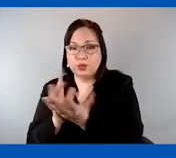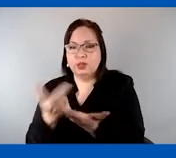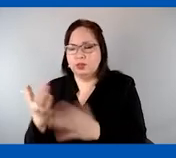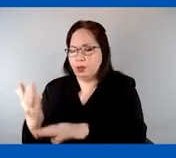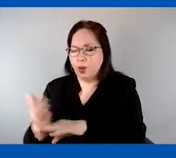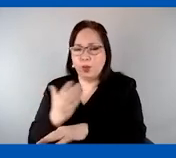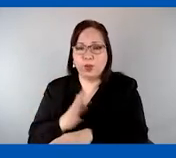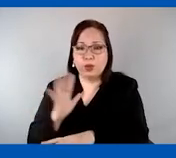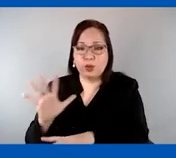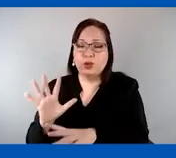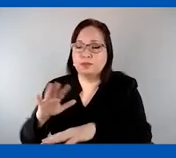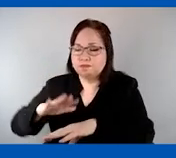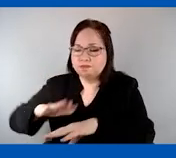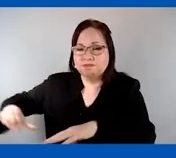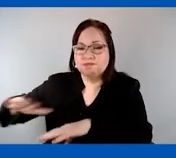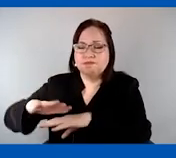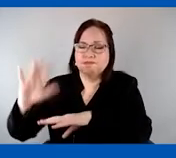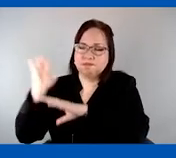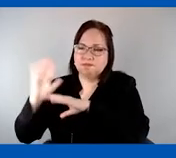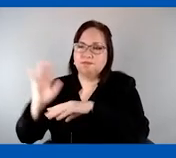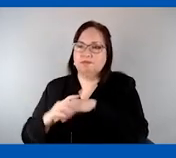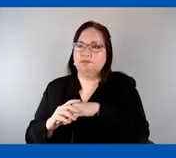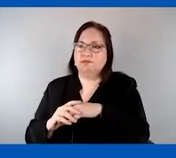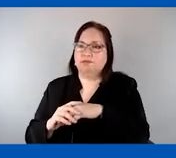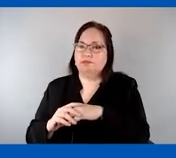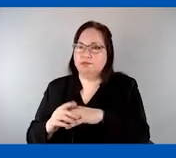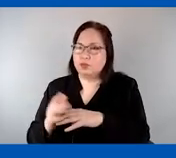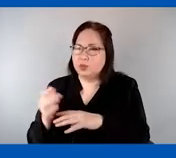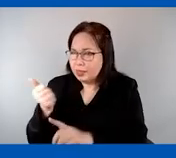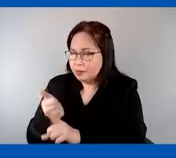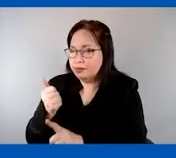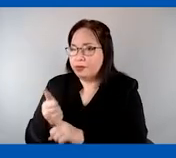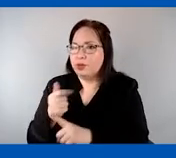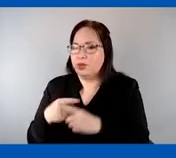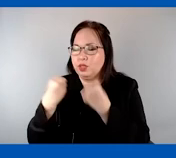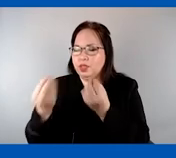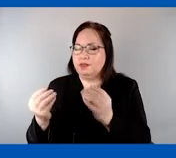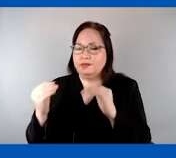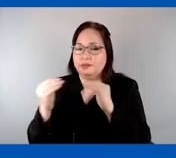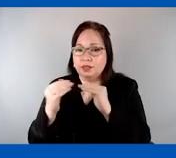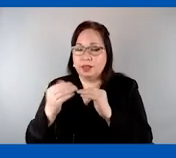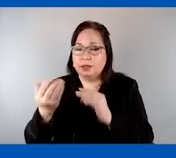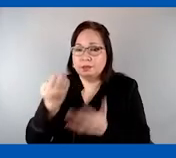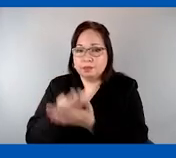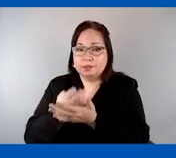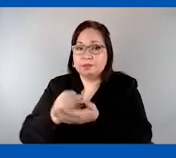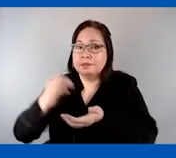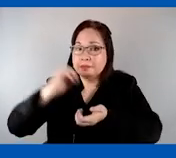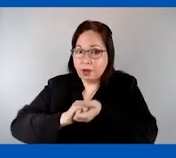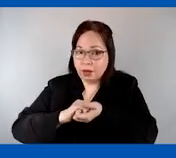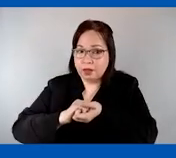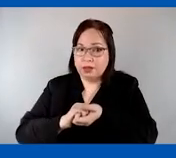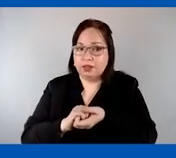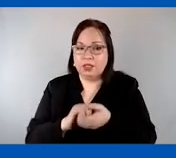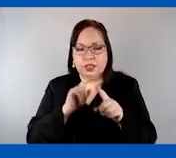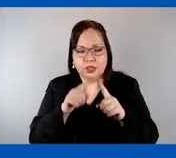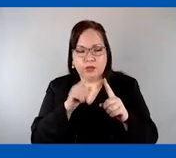and ancestral lands through fair economic partnerships with responsible